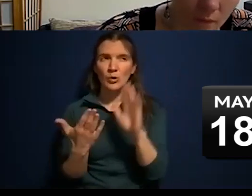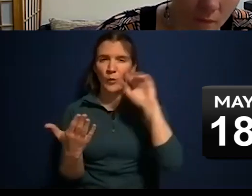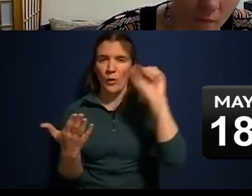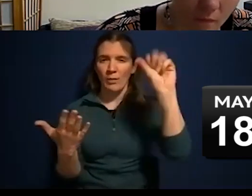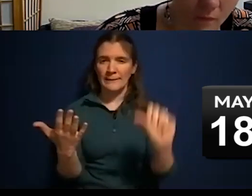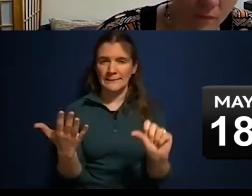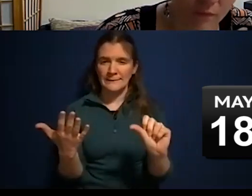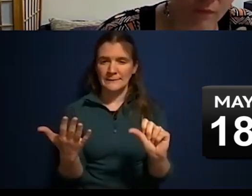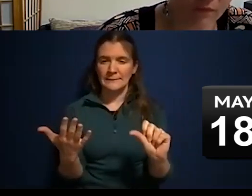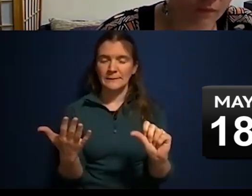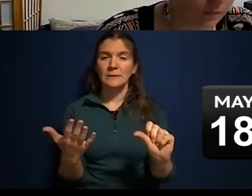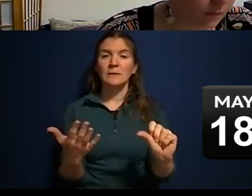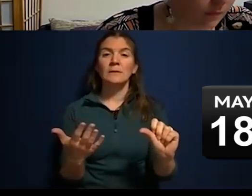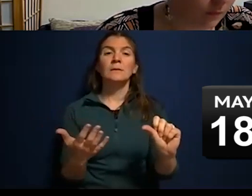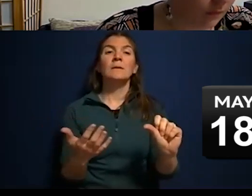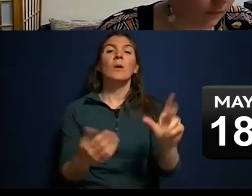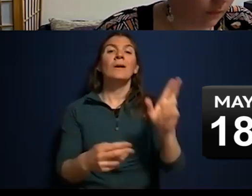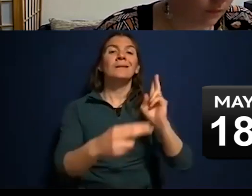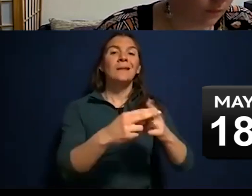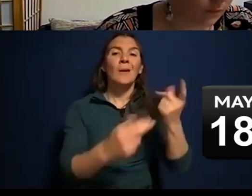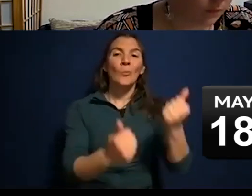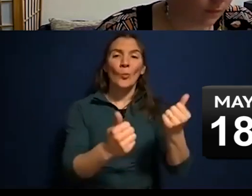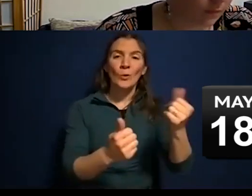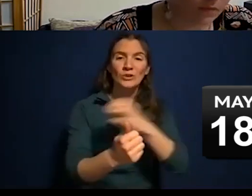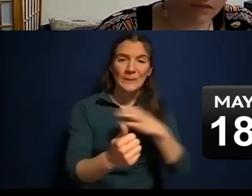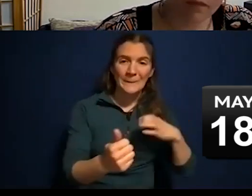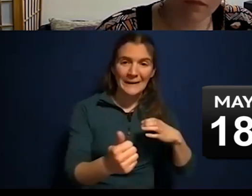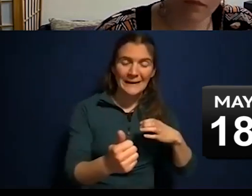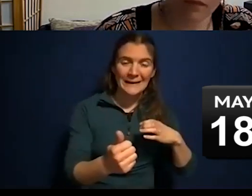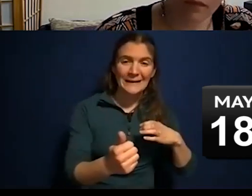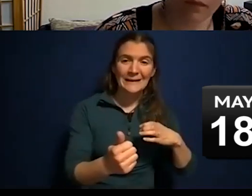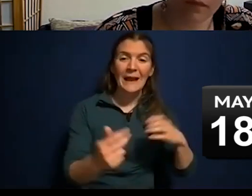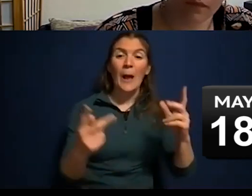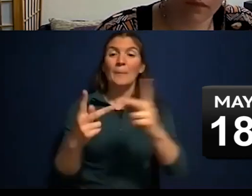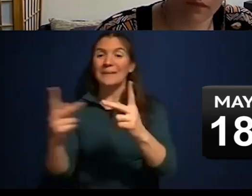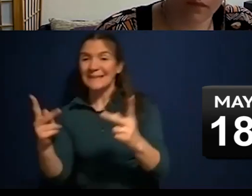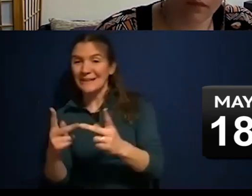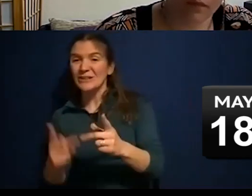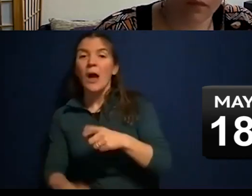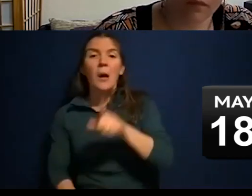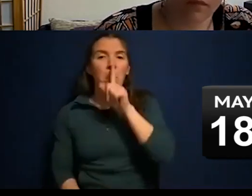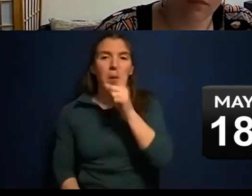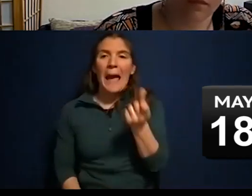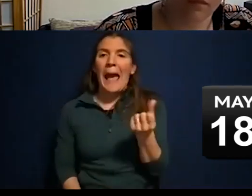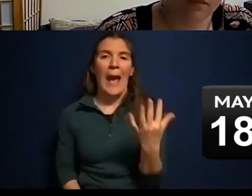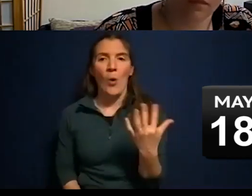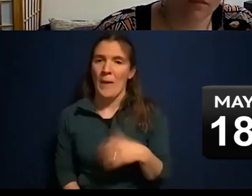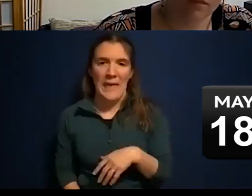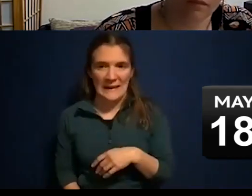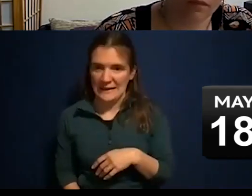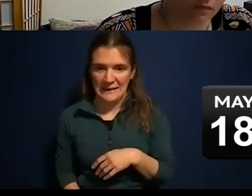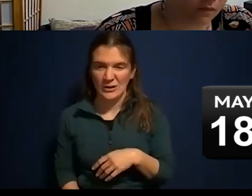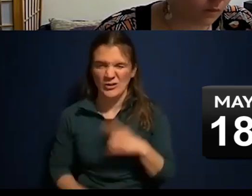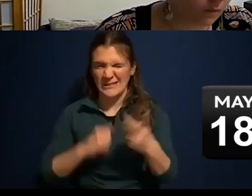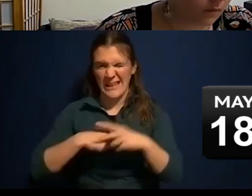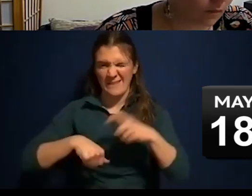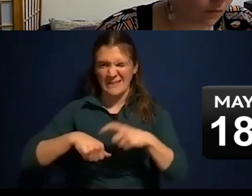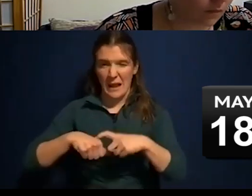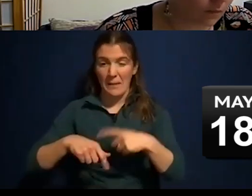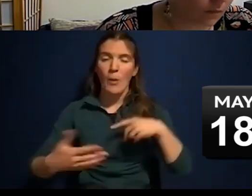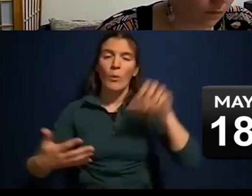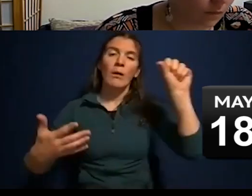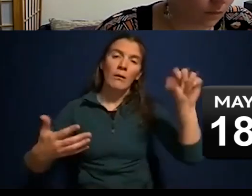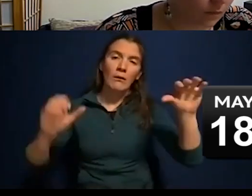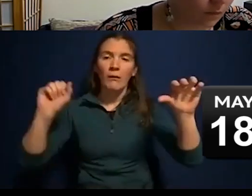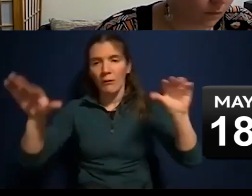the boards and positions, but not name the number of vacancies for each, just as a time saver. But I'll